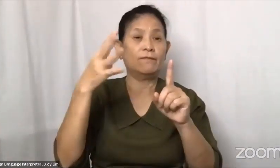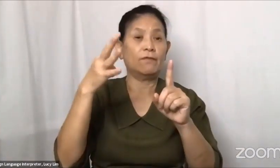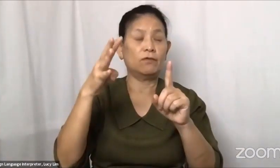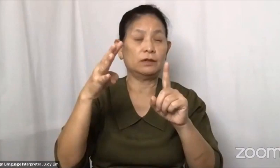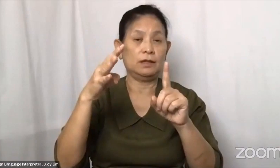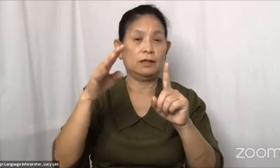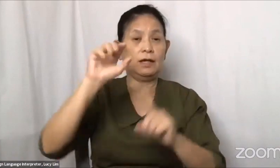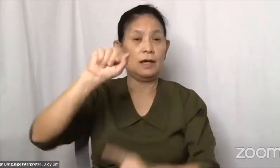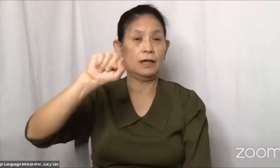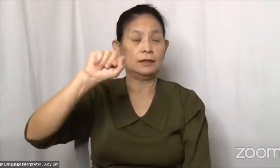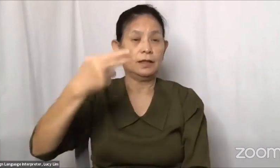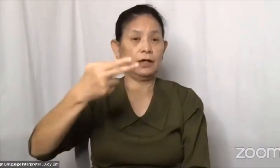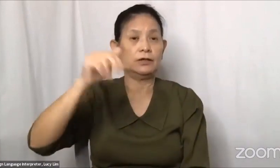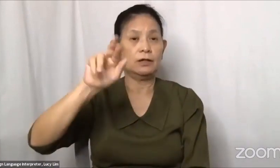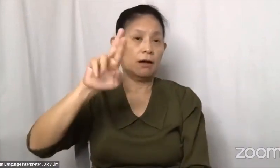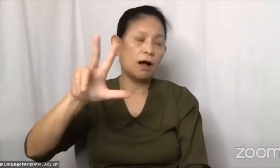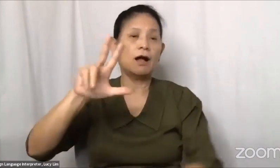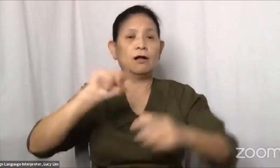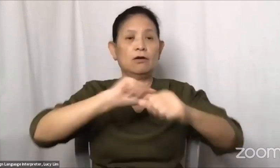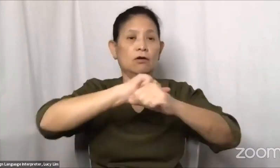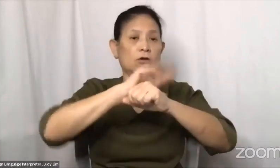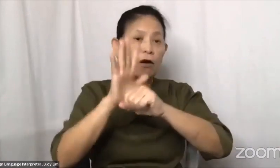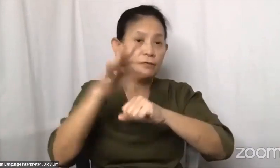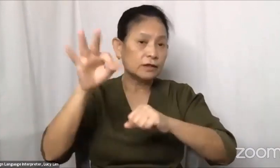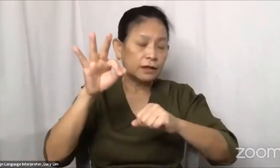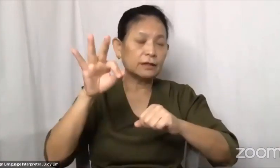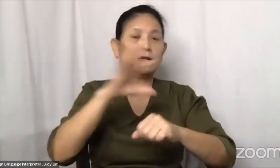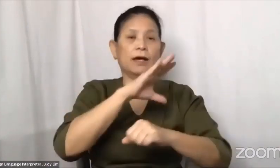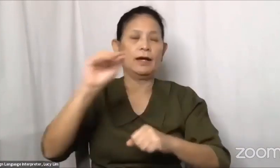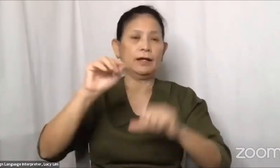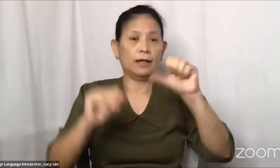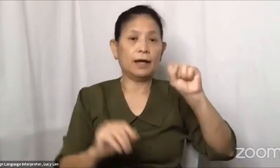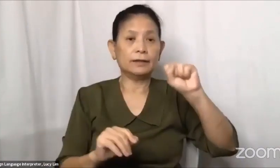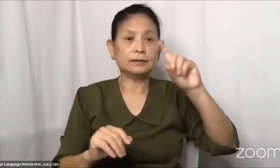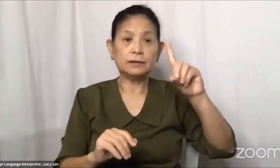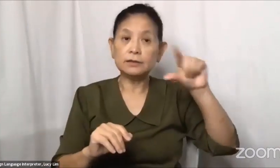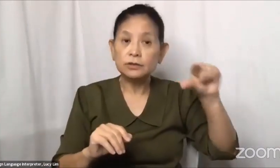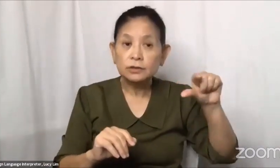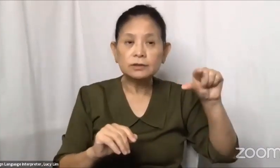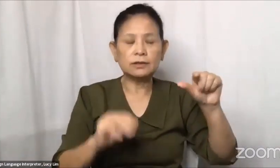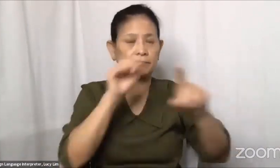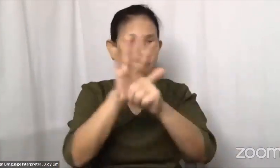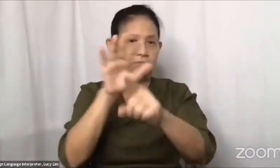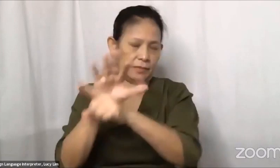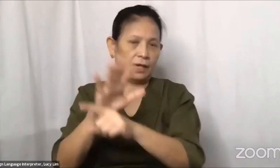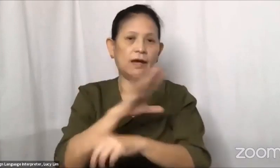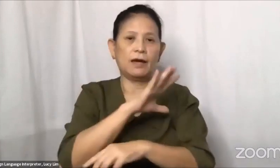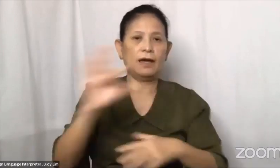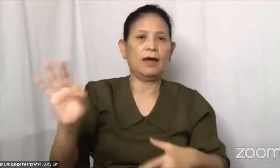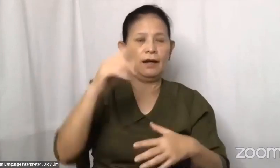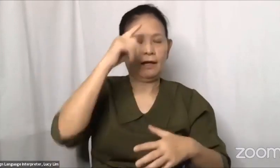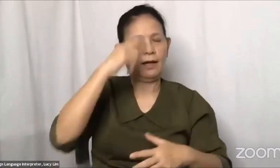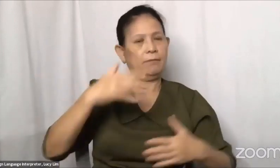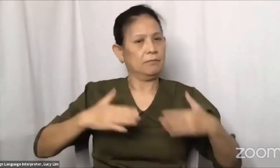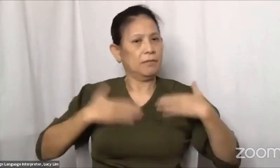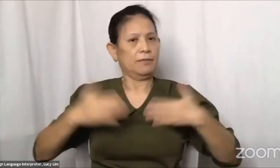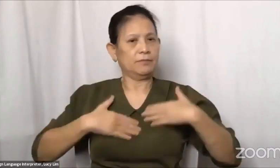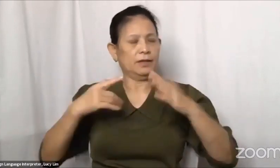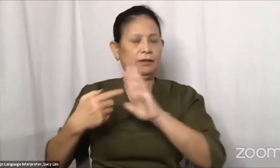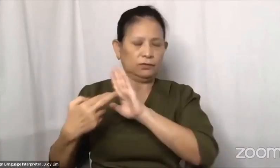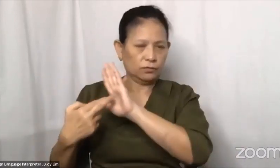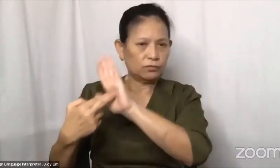SRHR, COVID-19 impact, and SDG. I'm really honored and to present YPA Asia Pacific and